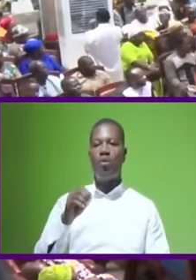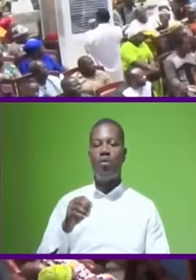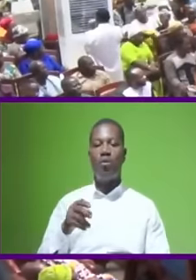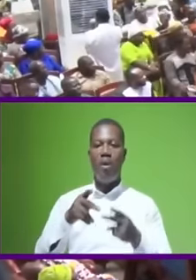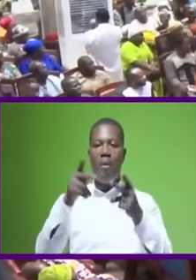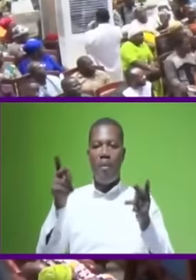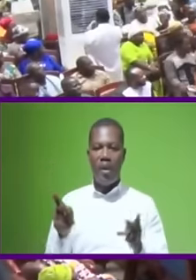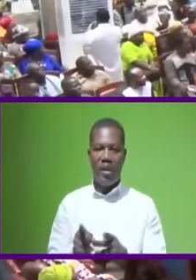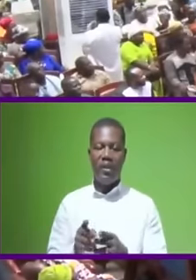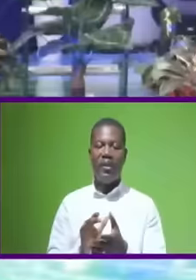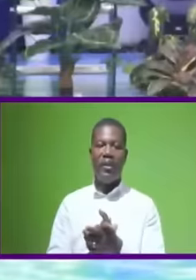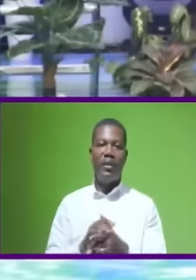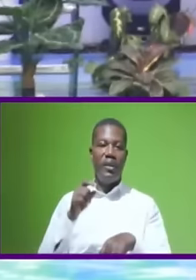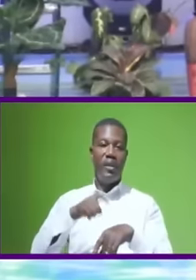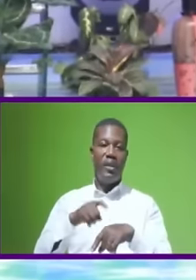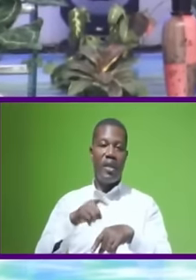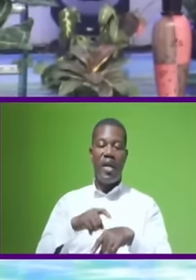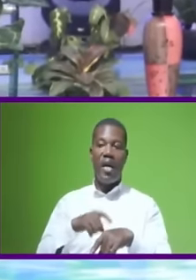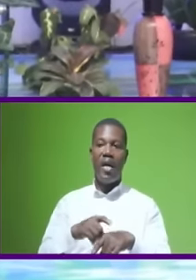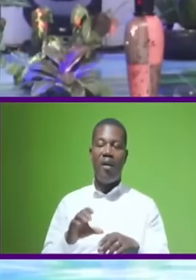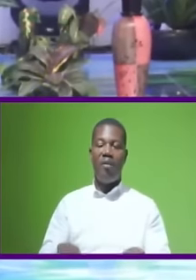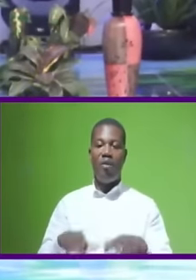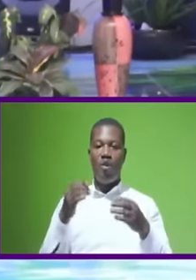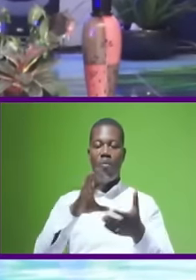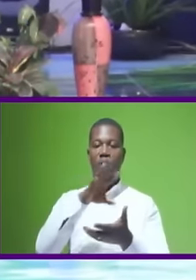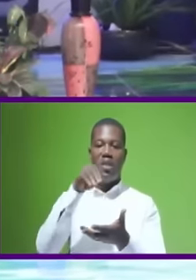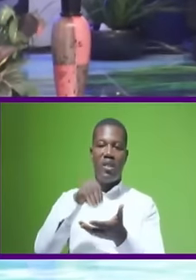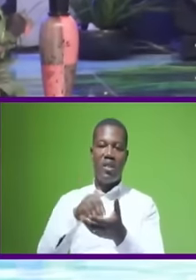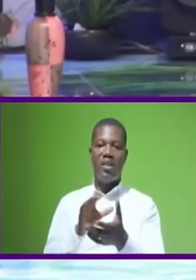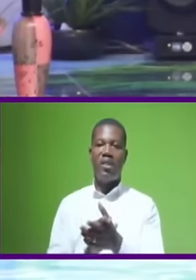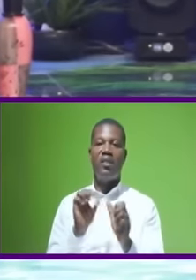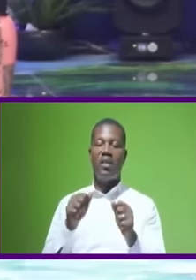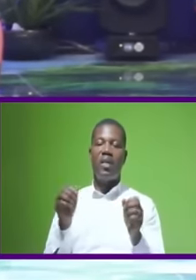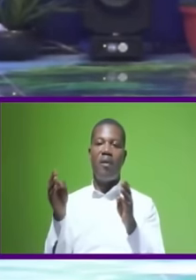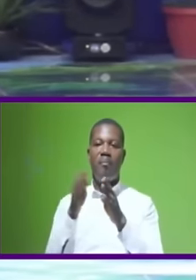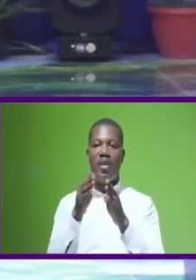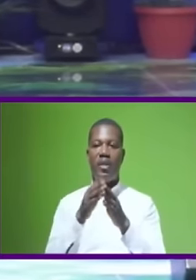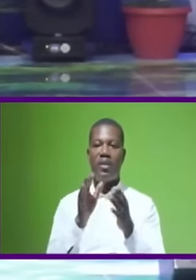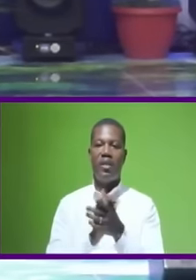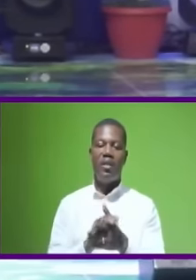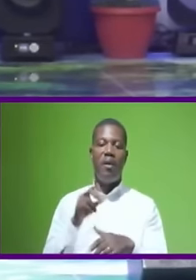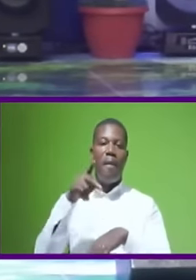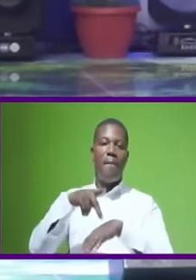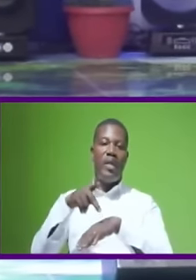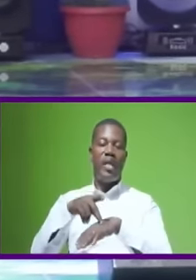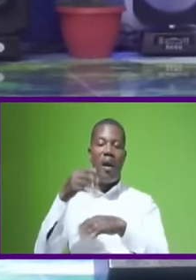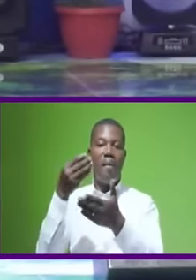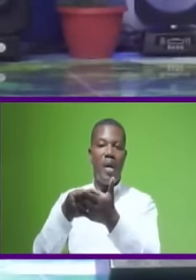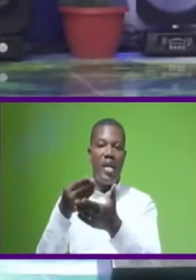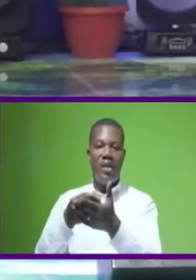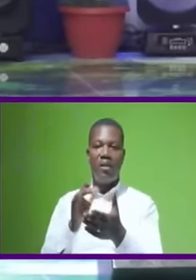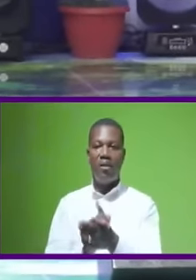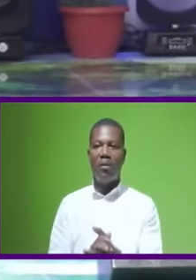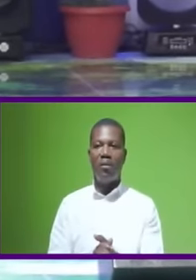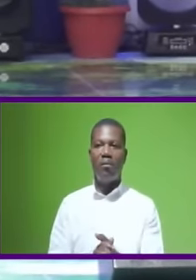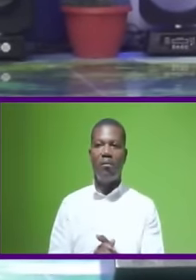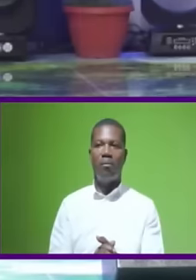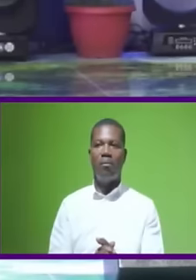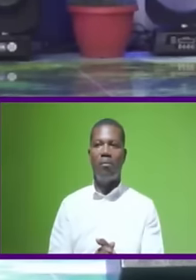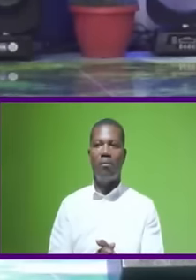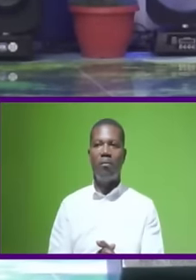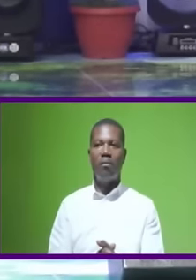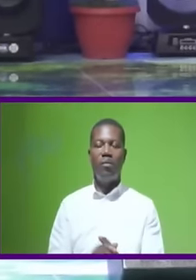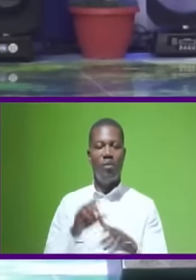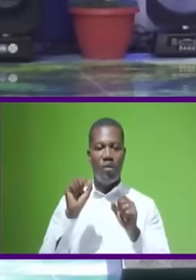Ekanebres, one Bresu Community Center, and I know one to miss here. Peter says, "Kay, and can I